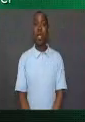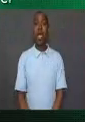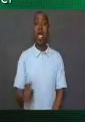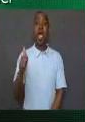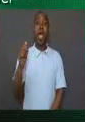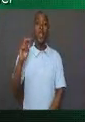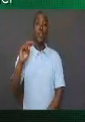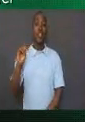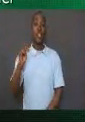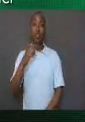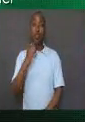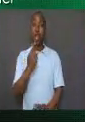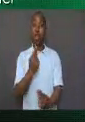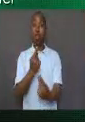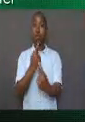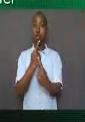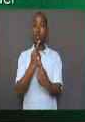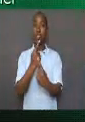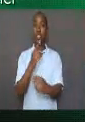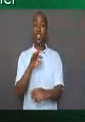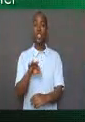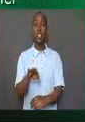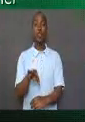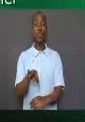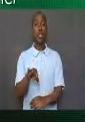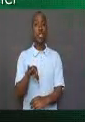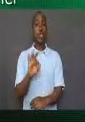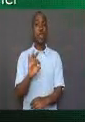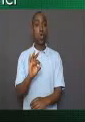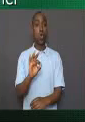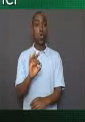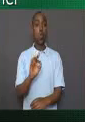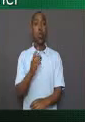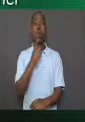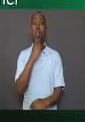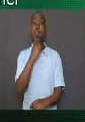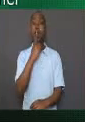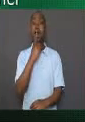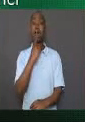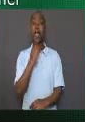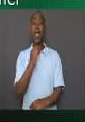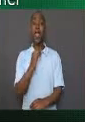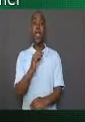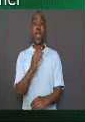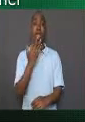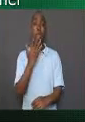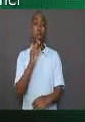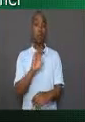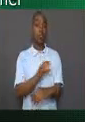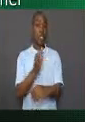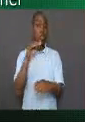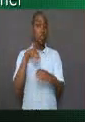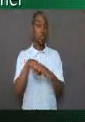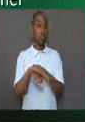antigen is a protein found on the surface of the red blood cells that